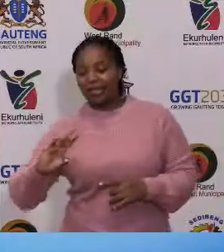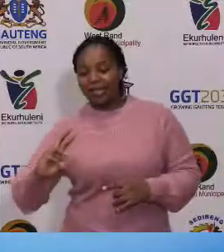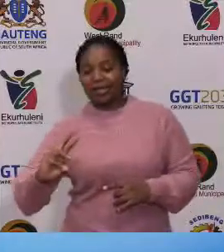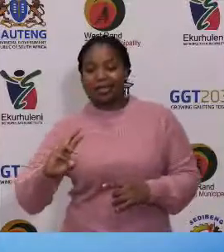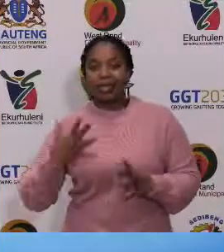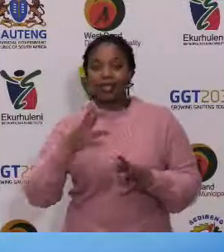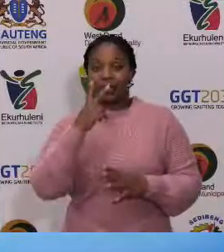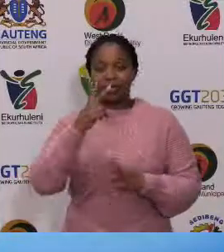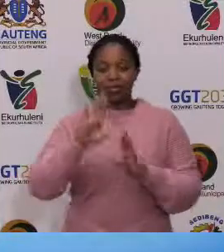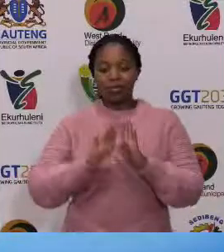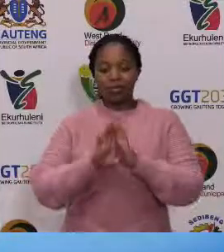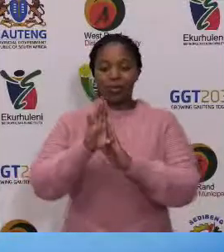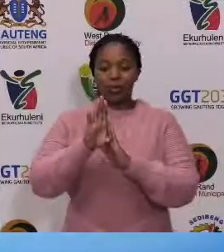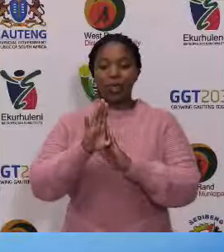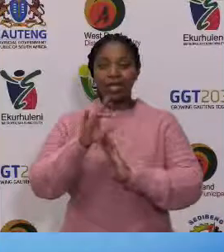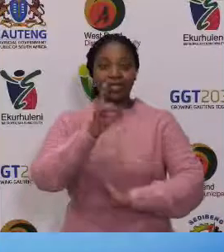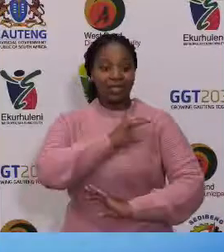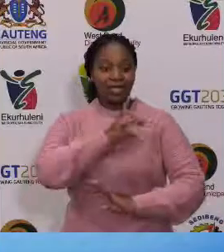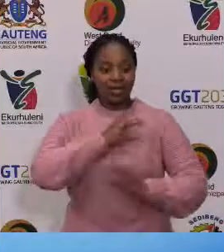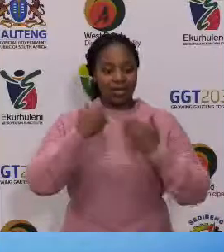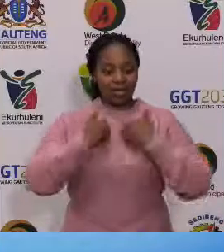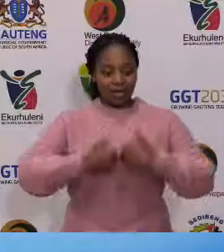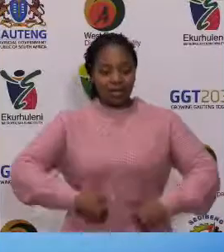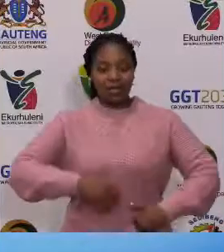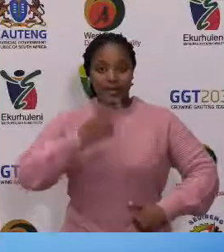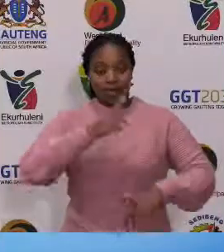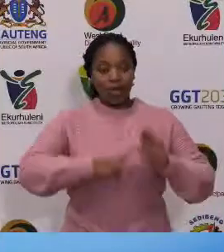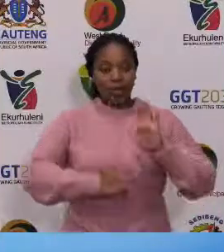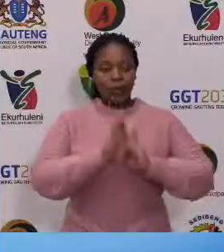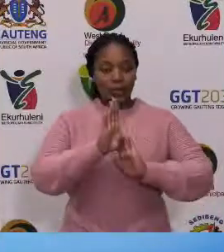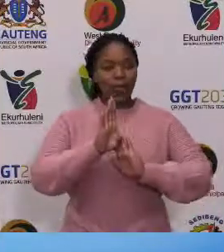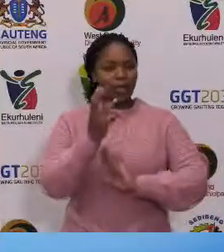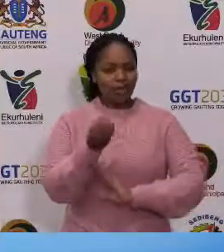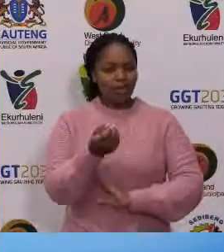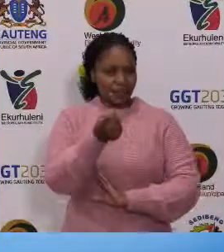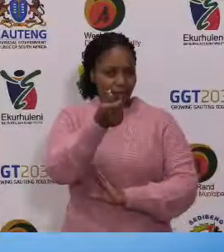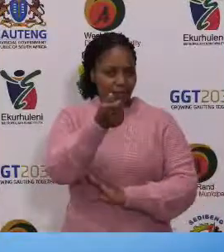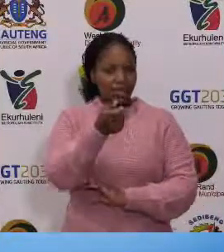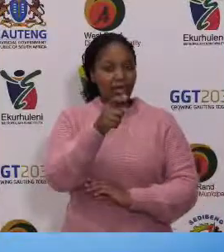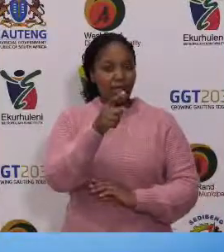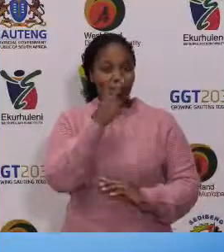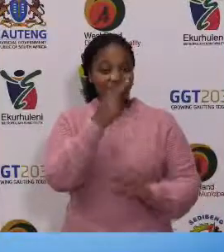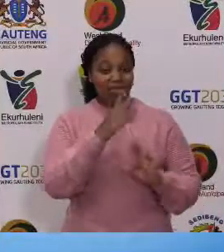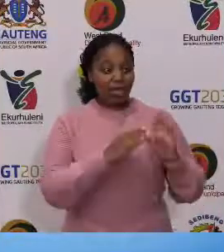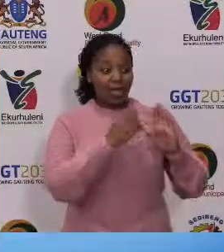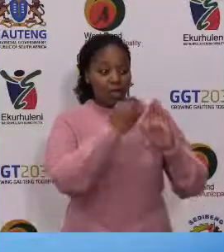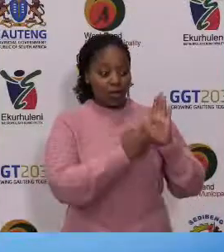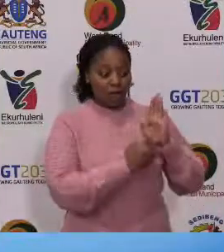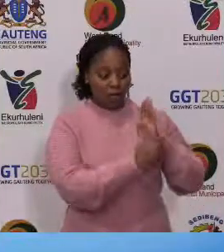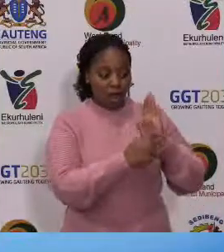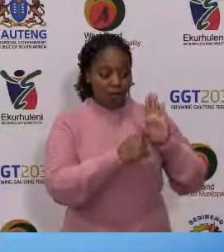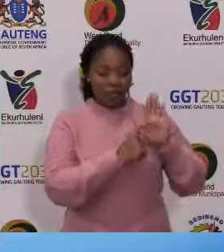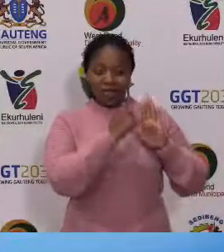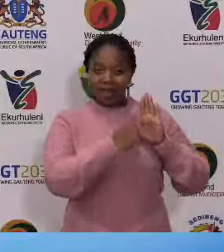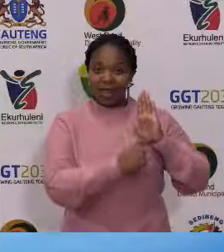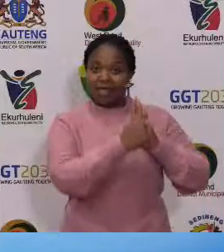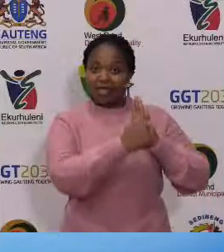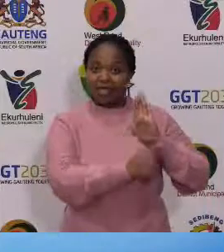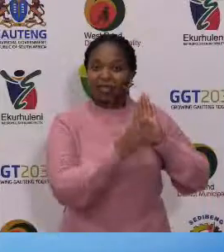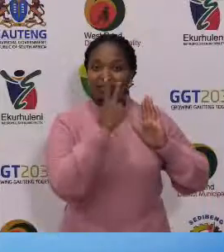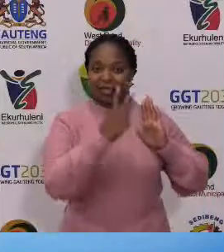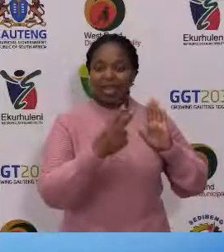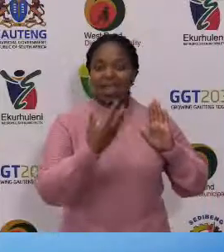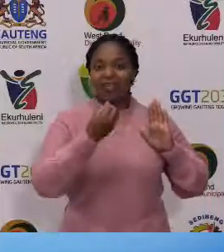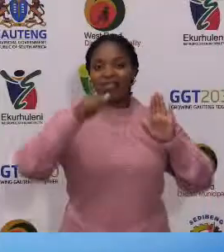and Sunday. And as you can see from those lines on that graph, those are the lines for the 6 weeks up to the 25th of